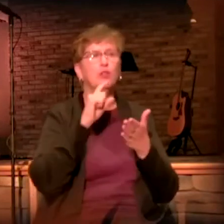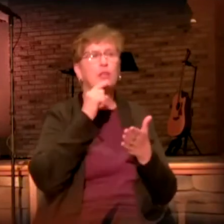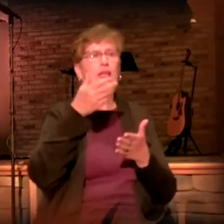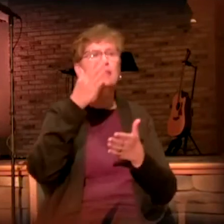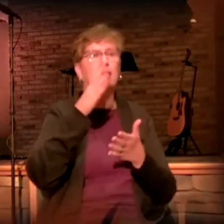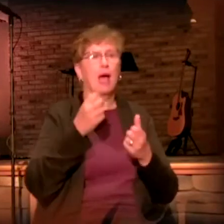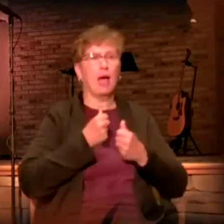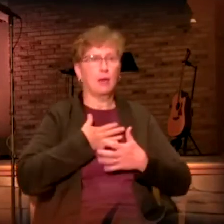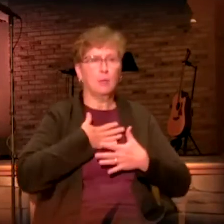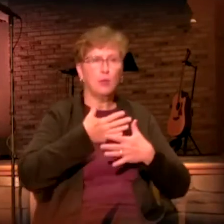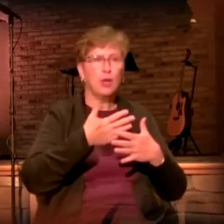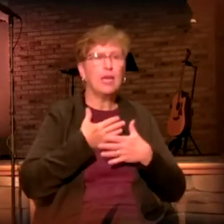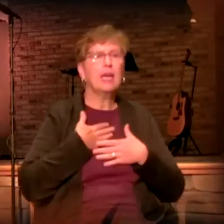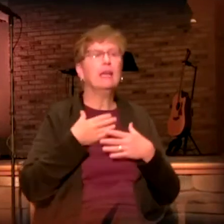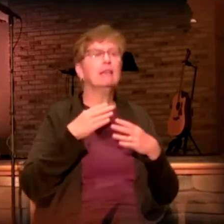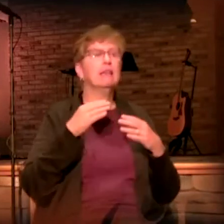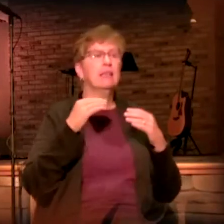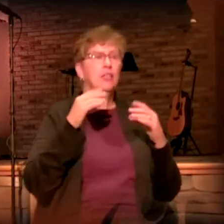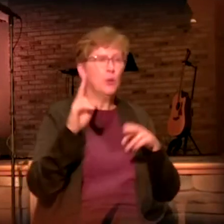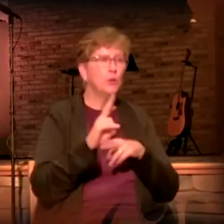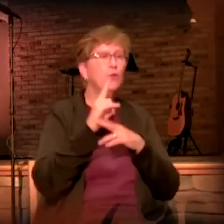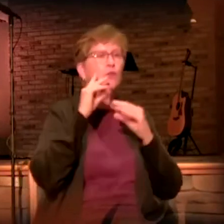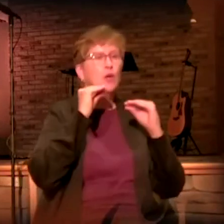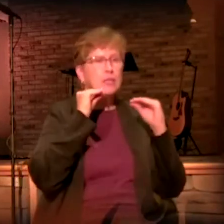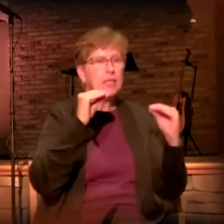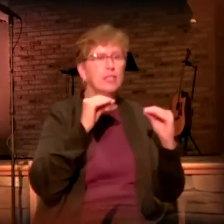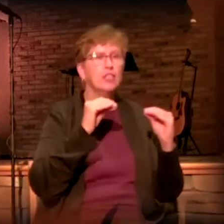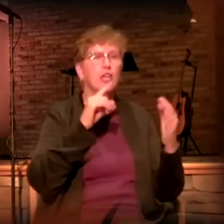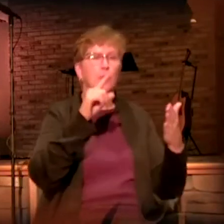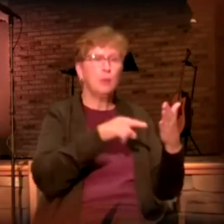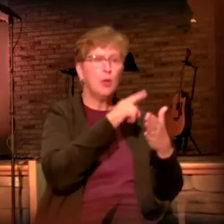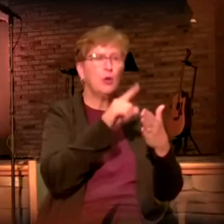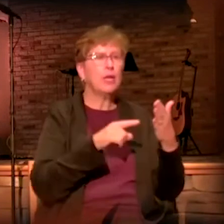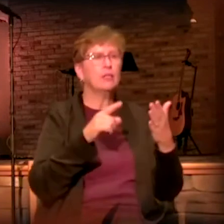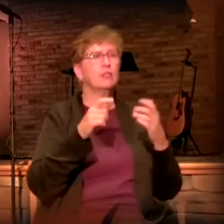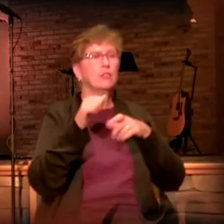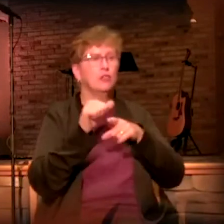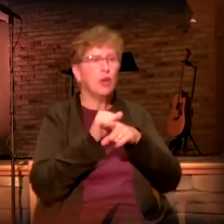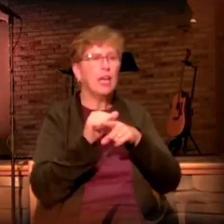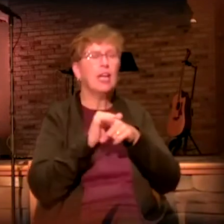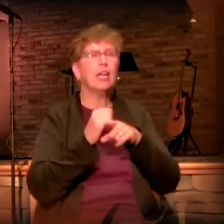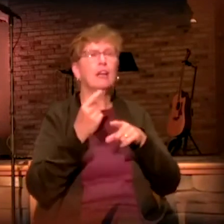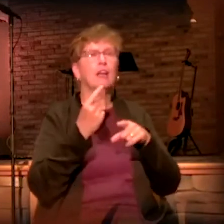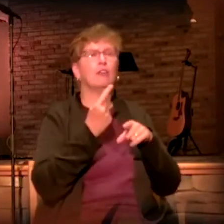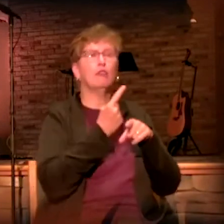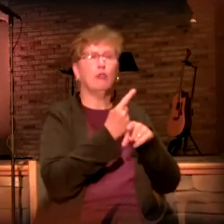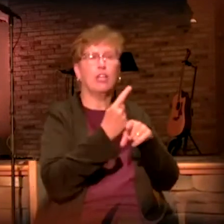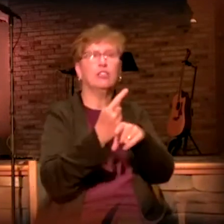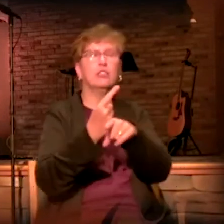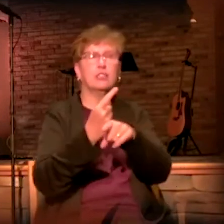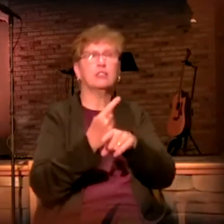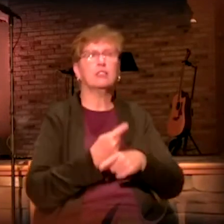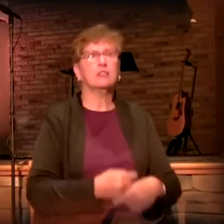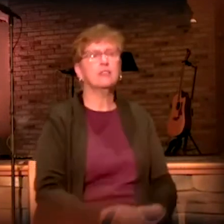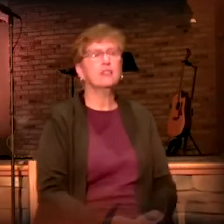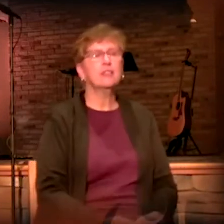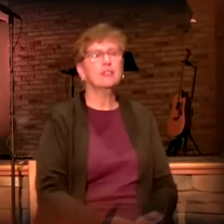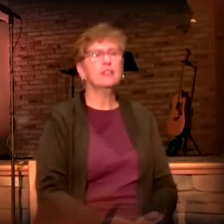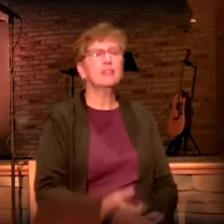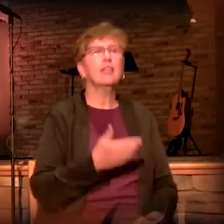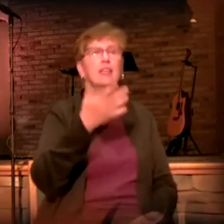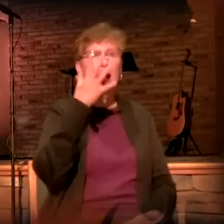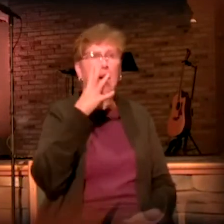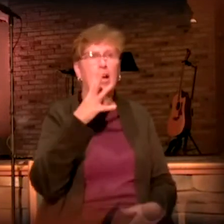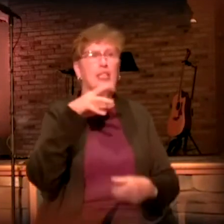things: teaching, rebuking, correcting, and training in righteousness. So God has included the